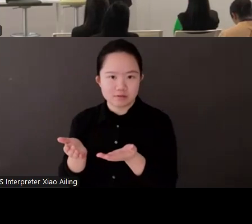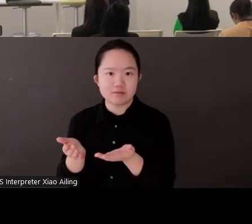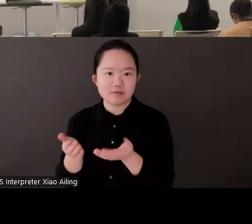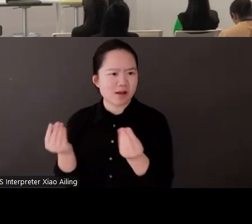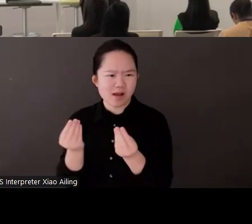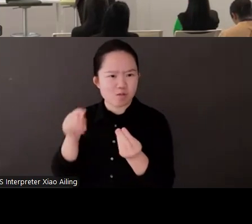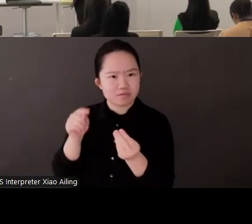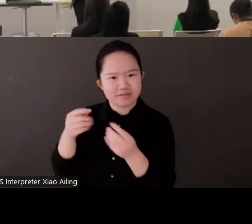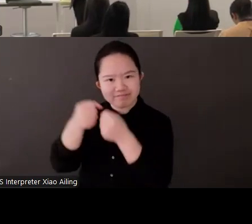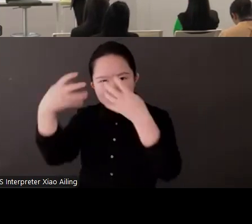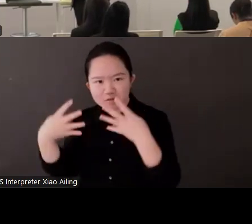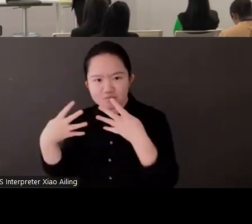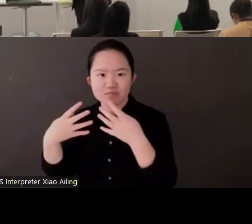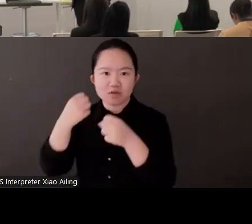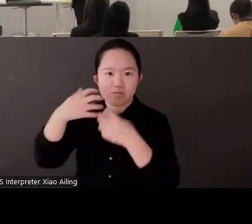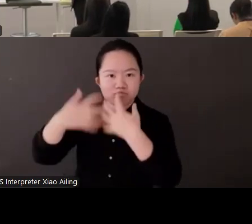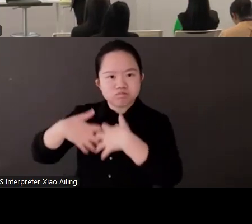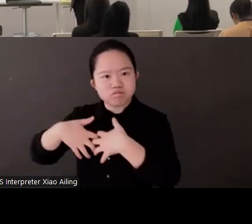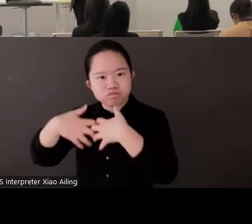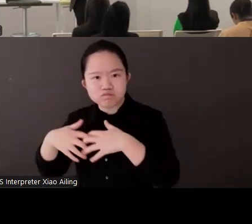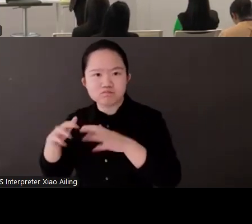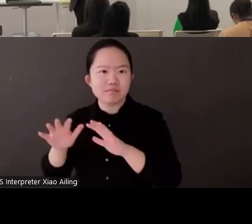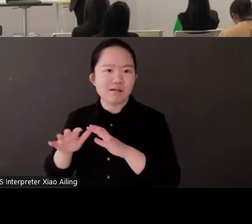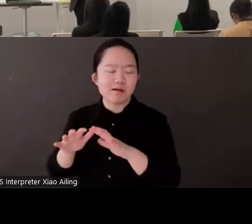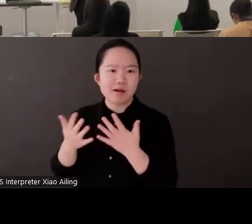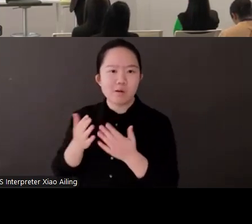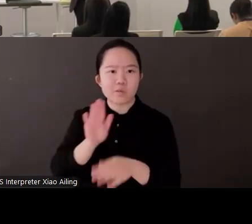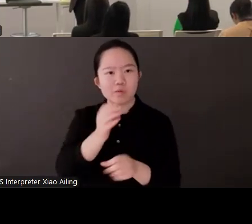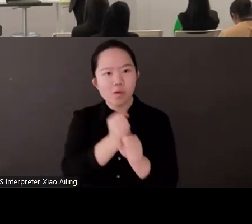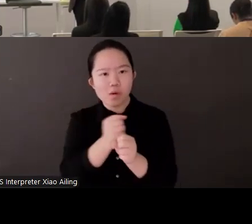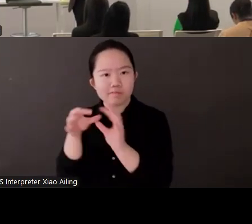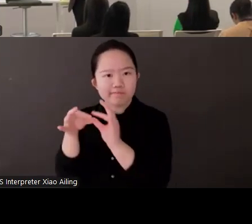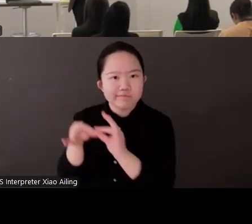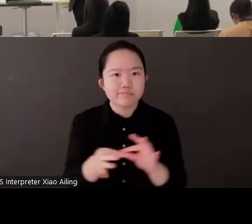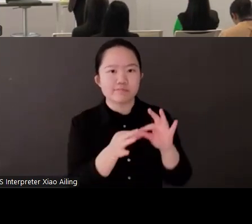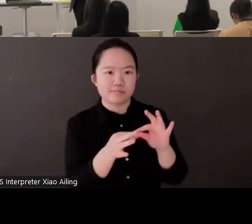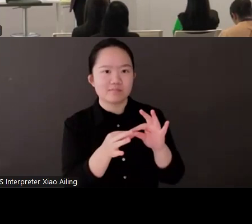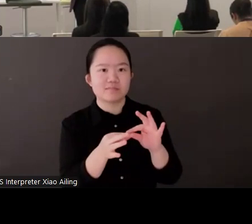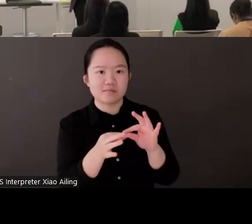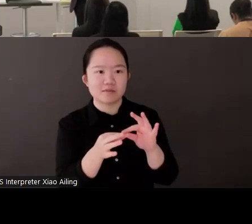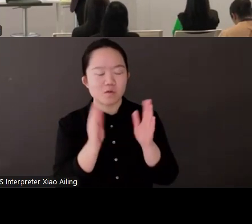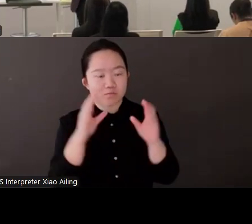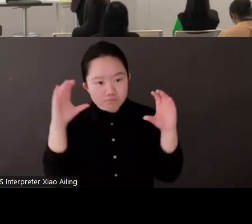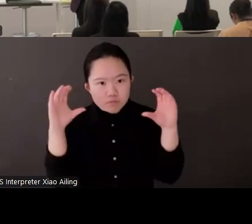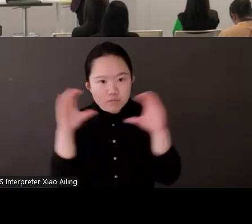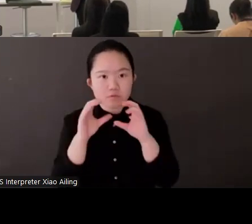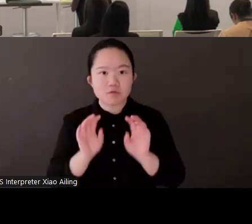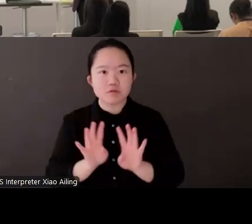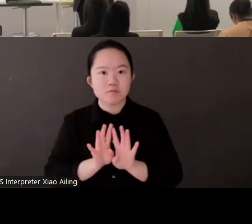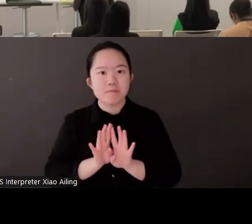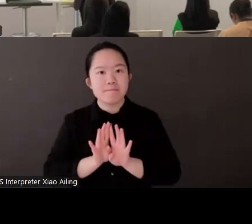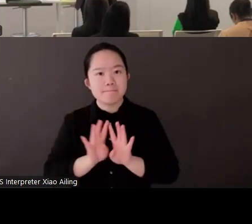also talked about putting together a panel with end users, showing the end users' point of